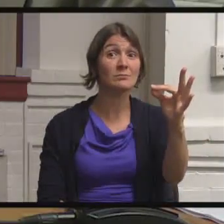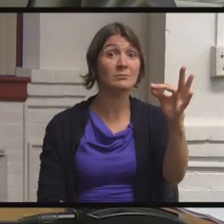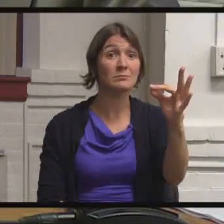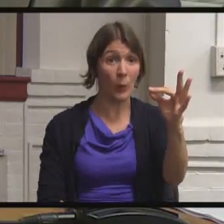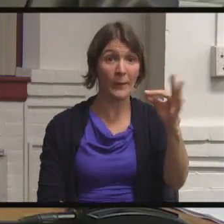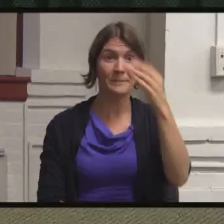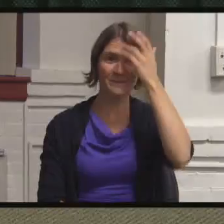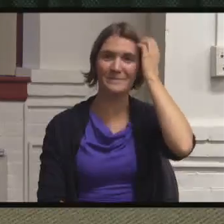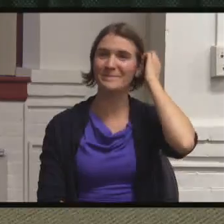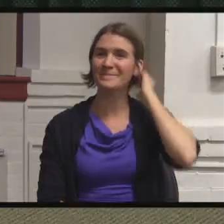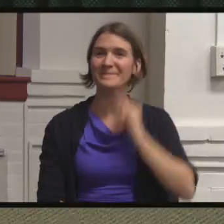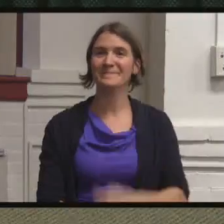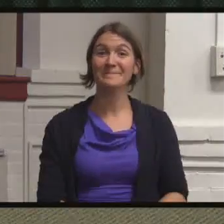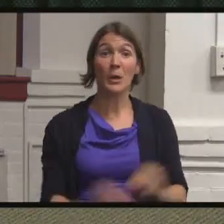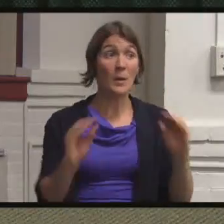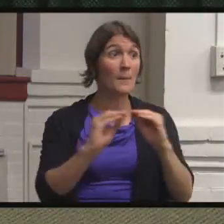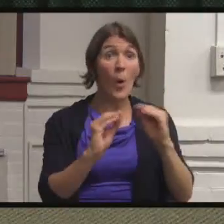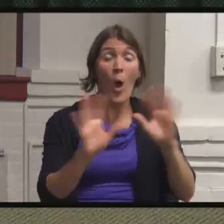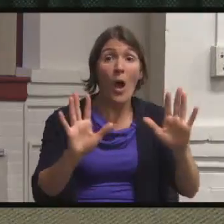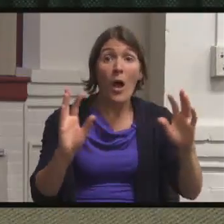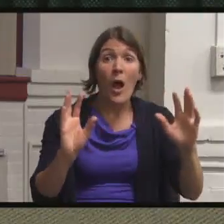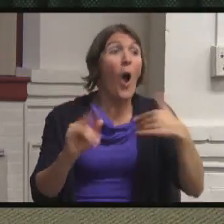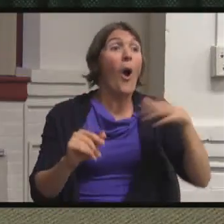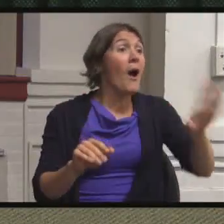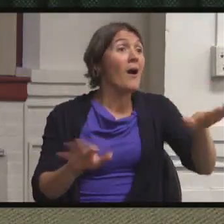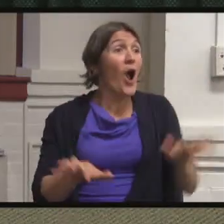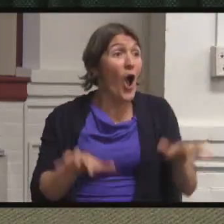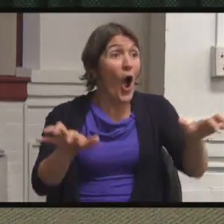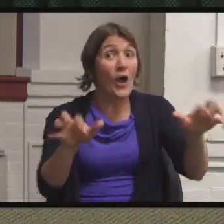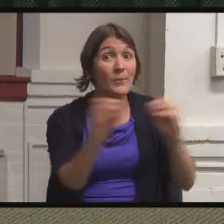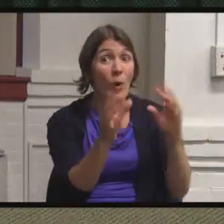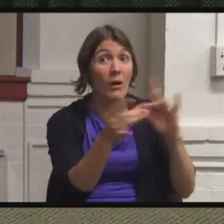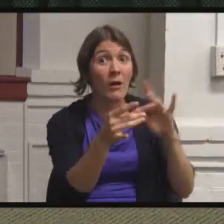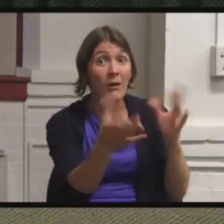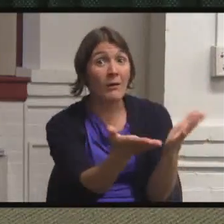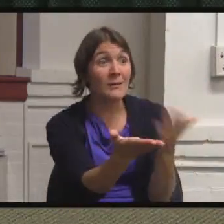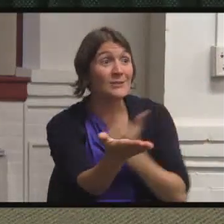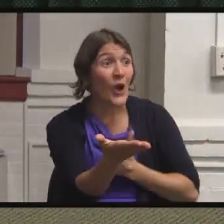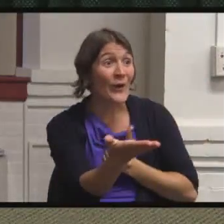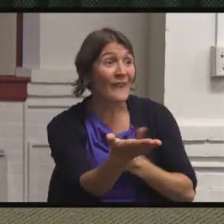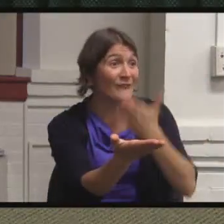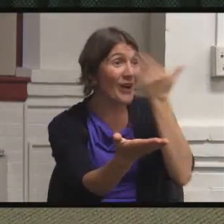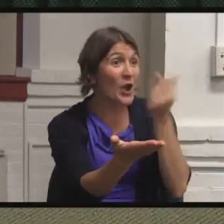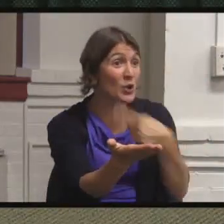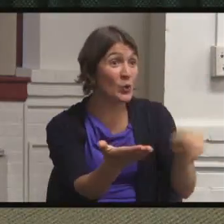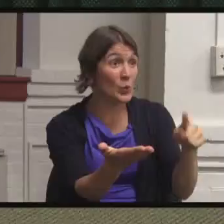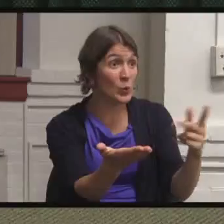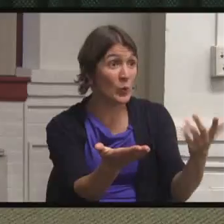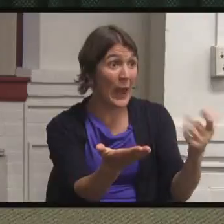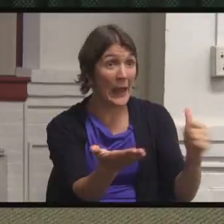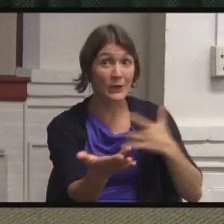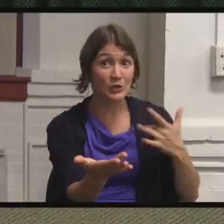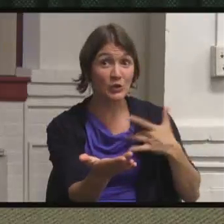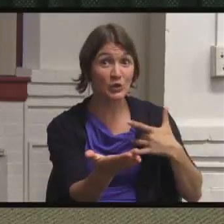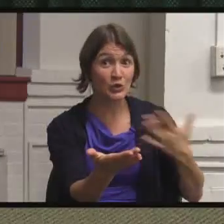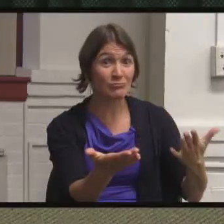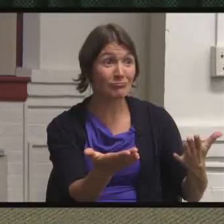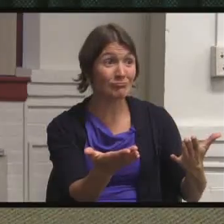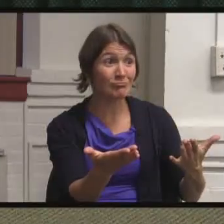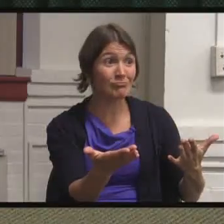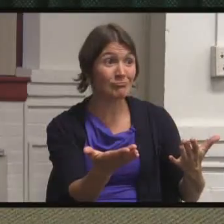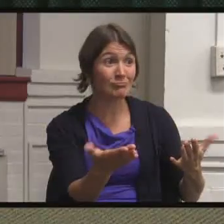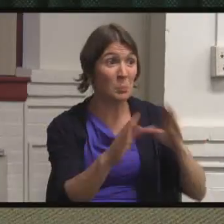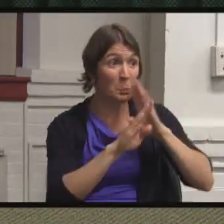Yeah, absolutely. All right. Any further inquiry? I didn't ask if anybody was in attendance wanted to speak to this matter. Is there anybody who's in attendance who wants to speak to this